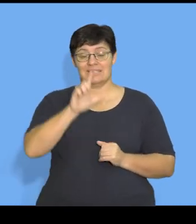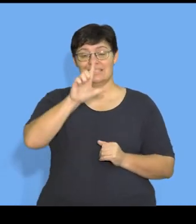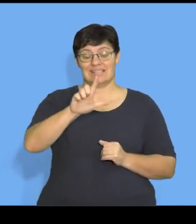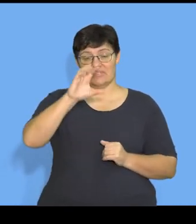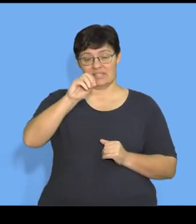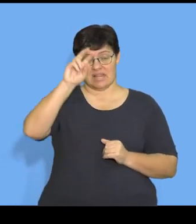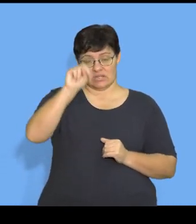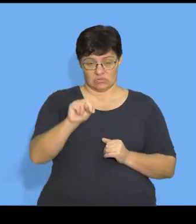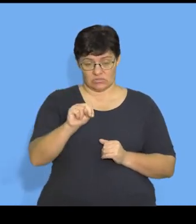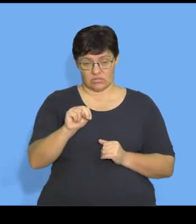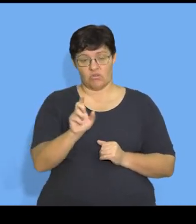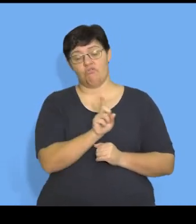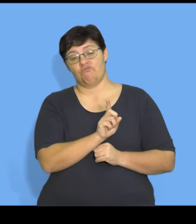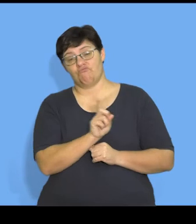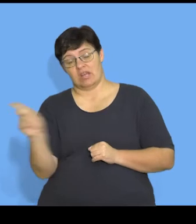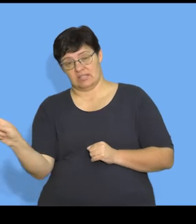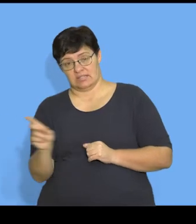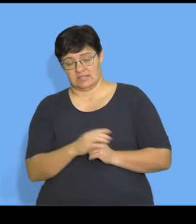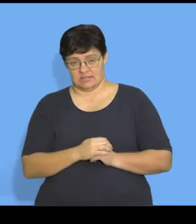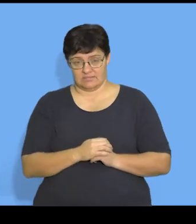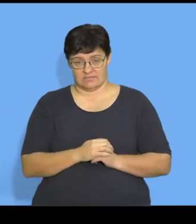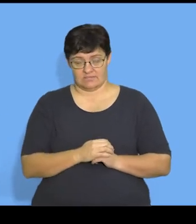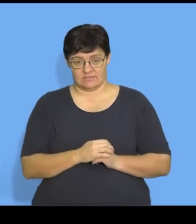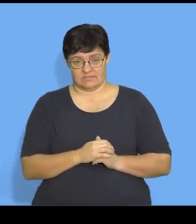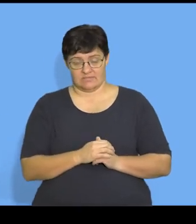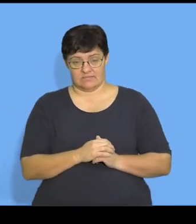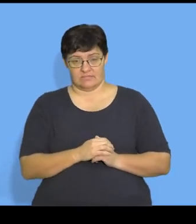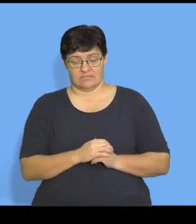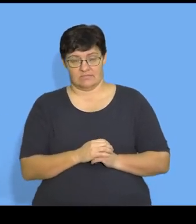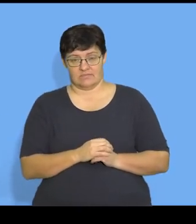70 newtons right.